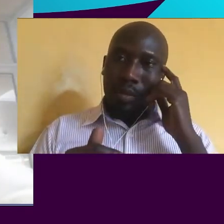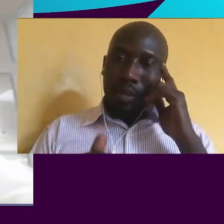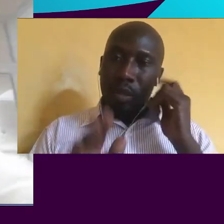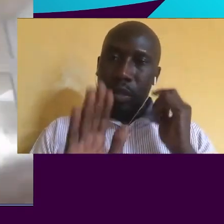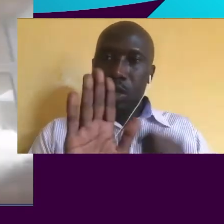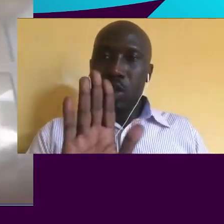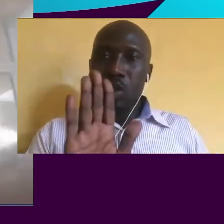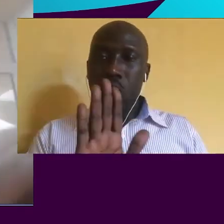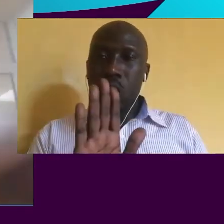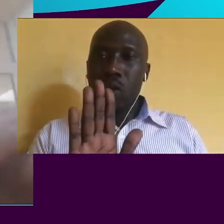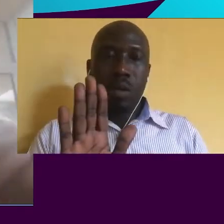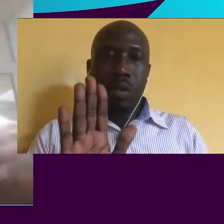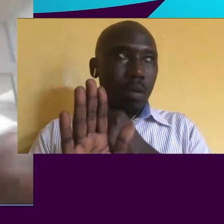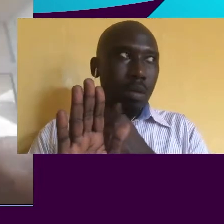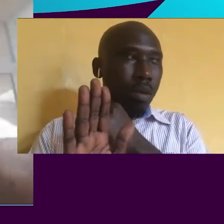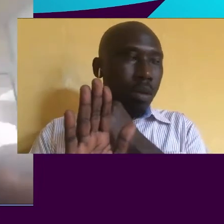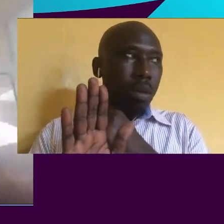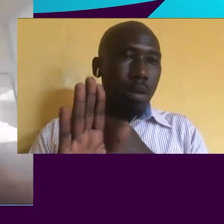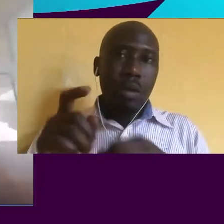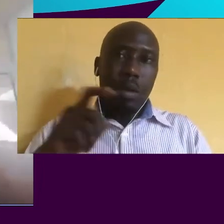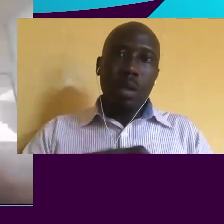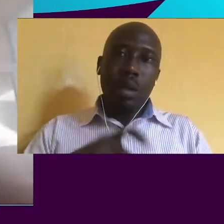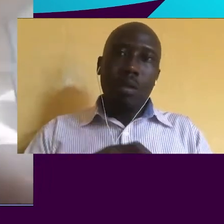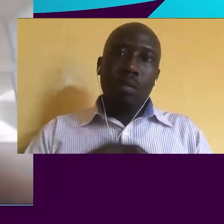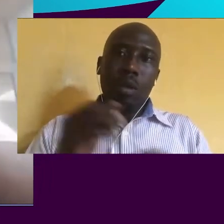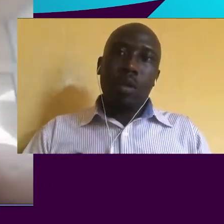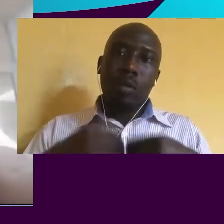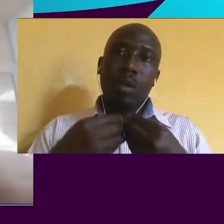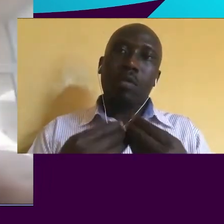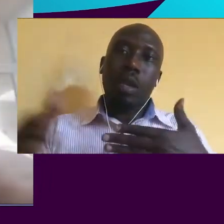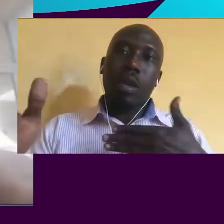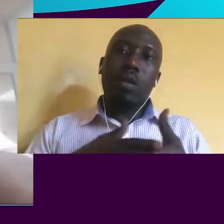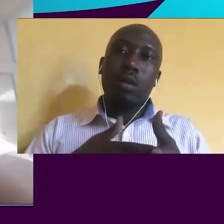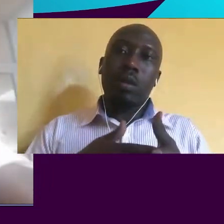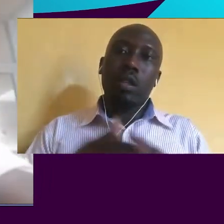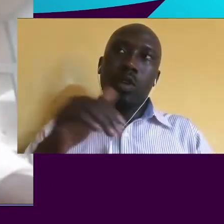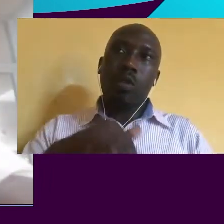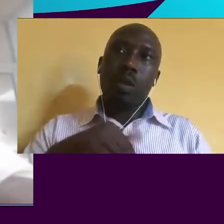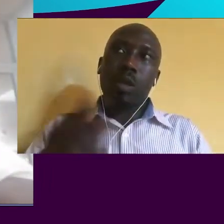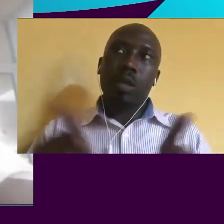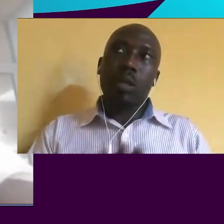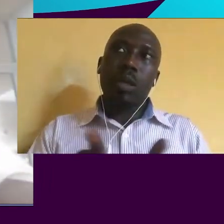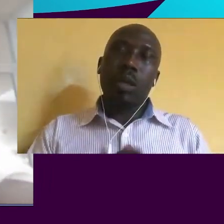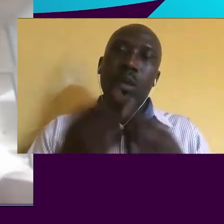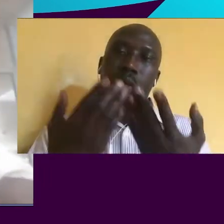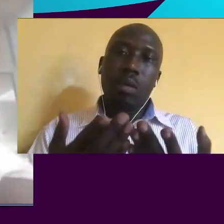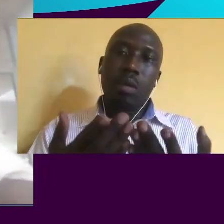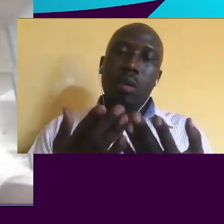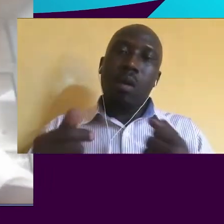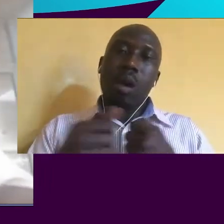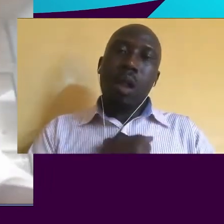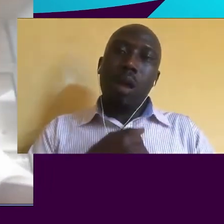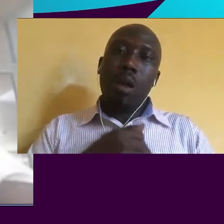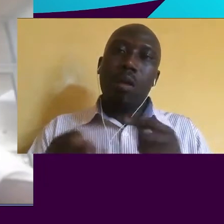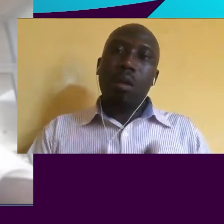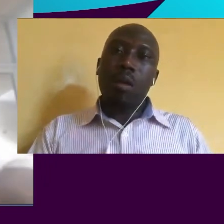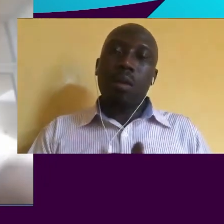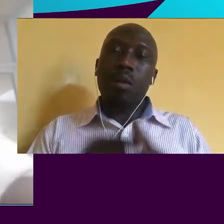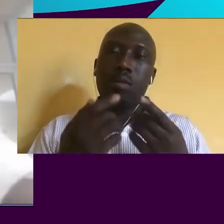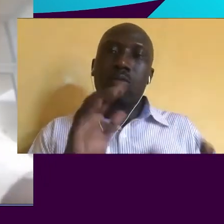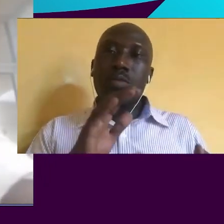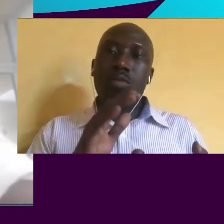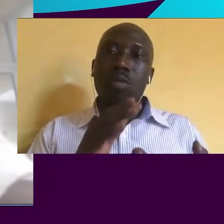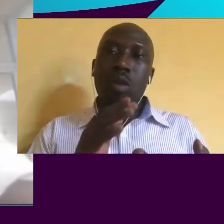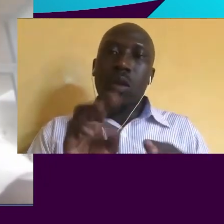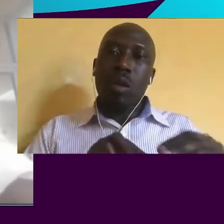It's the time for you to deliver the closing remarks. And also, I'd like for you to handle the final part